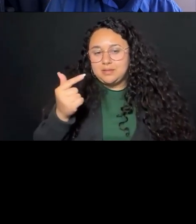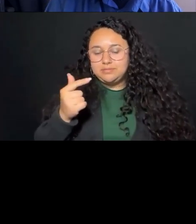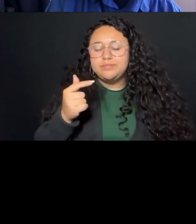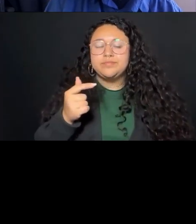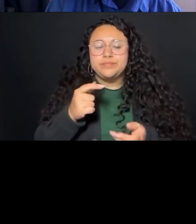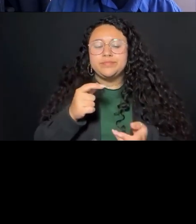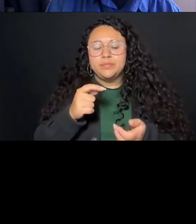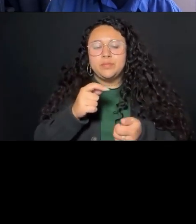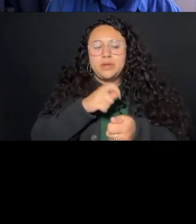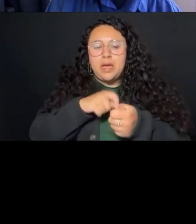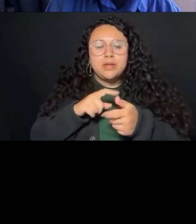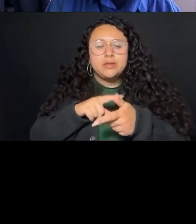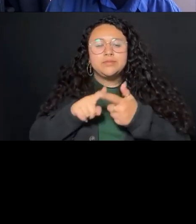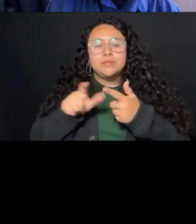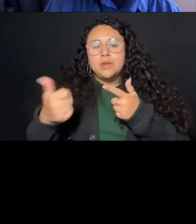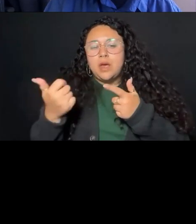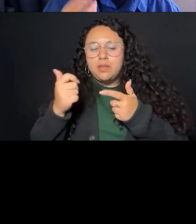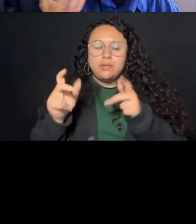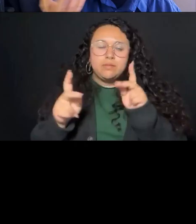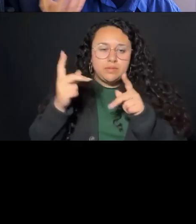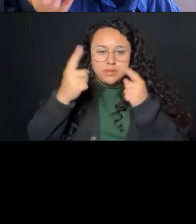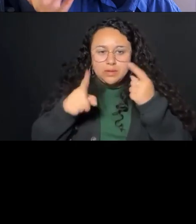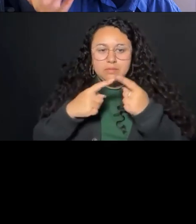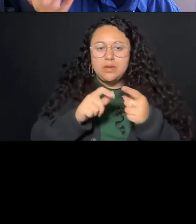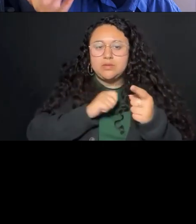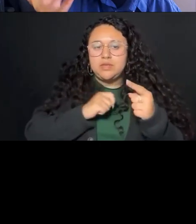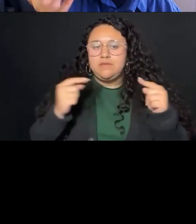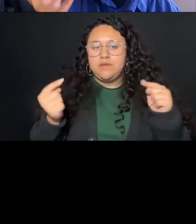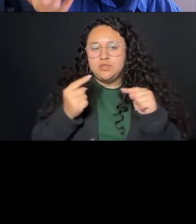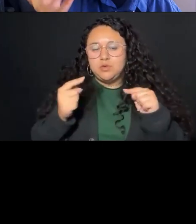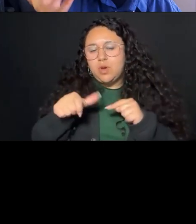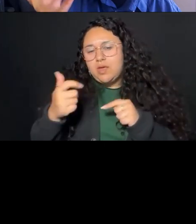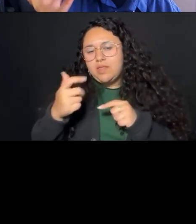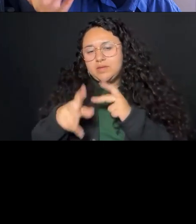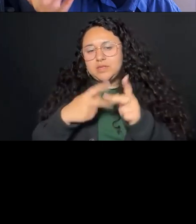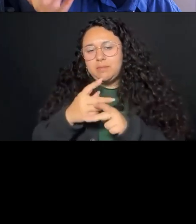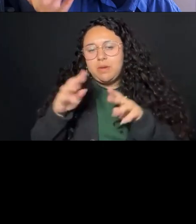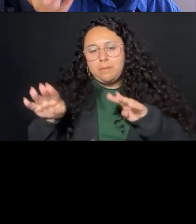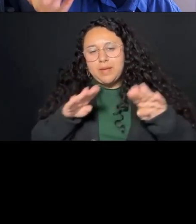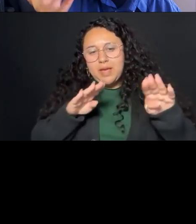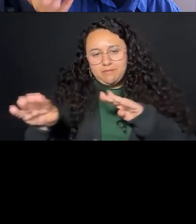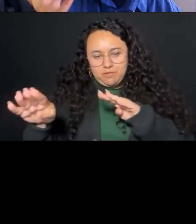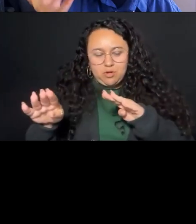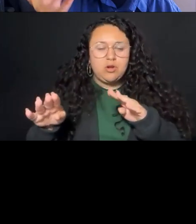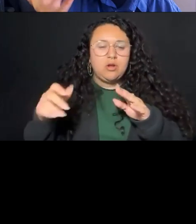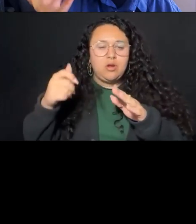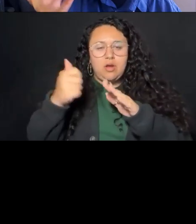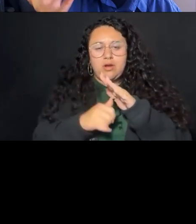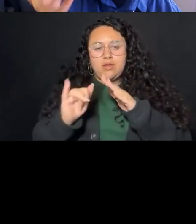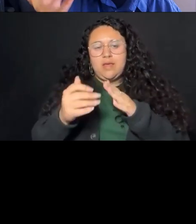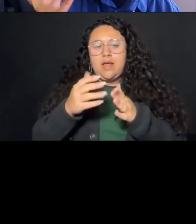self-injury. What other kinds of behaviors would fall under that label of self-injury?